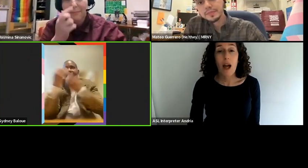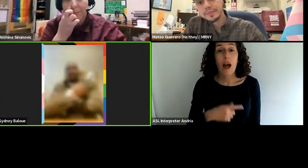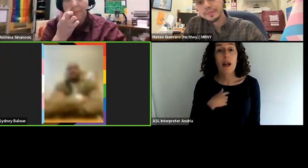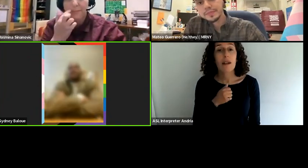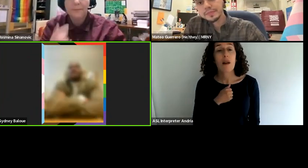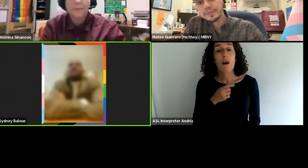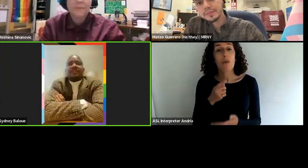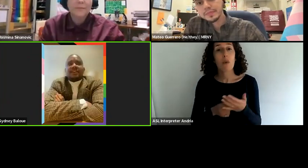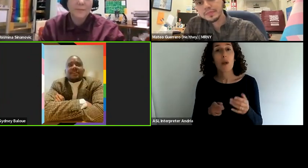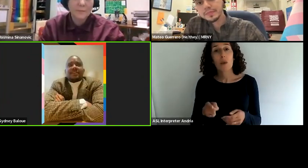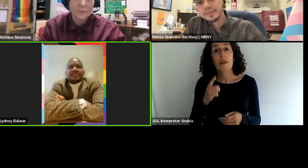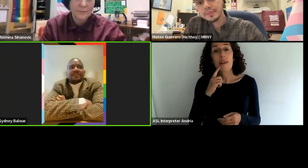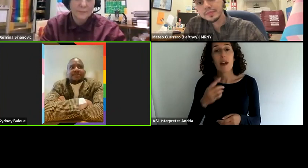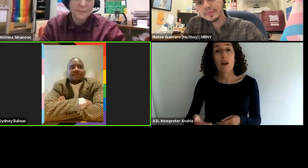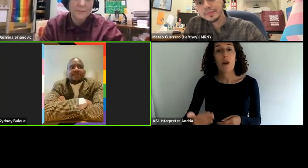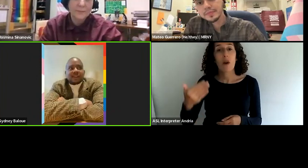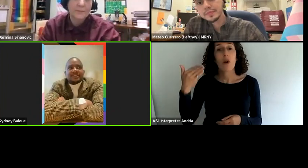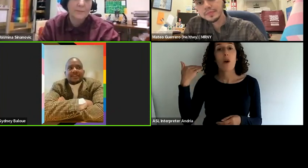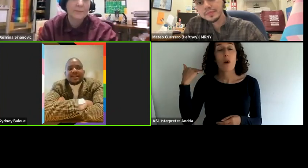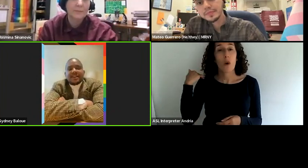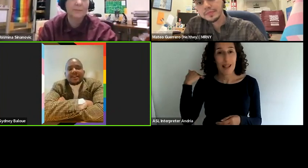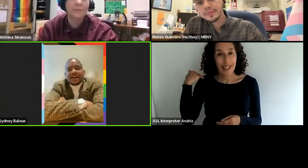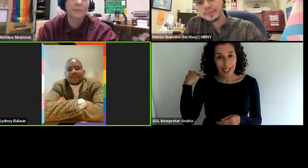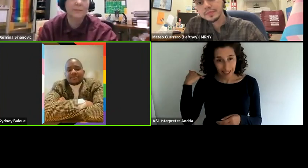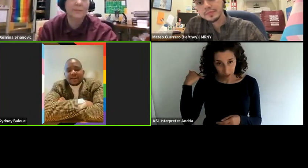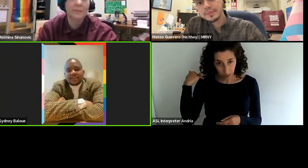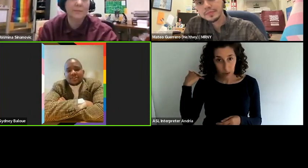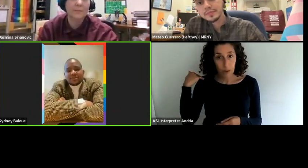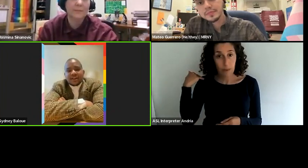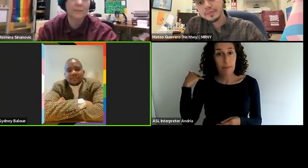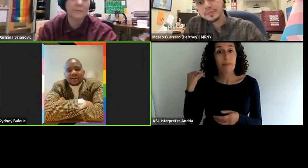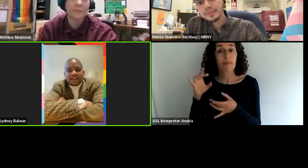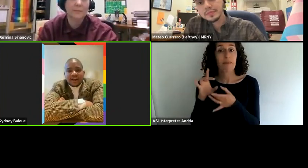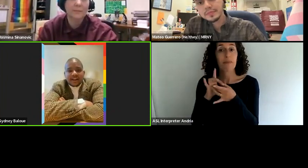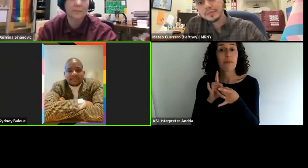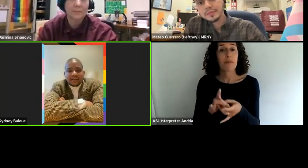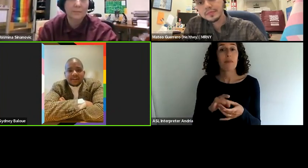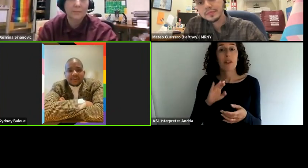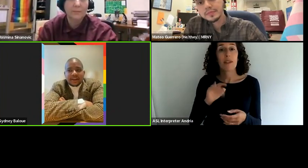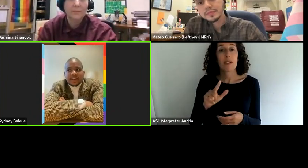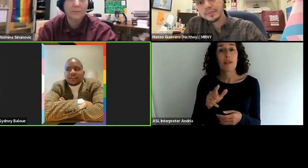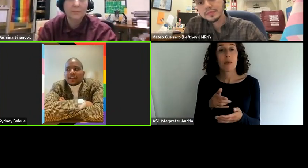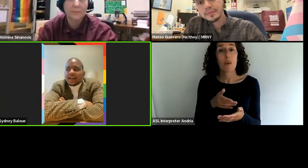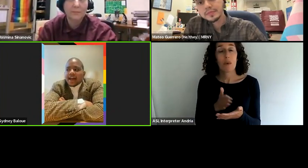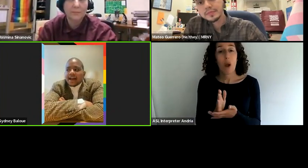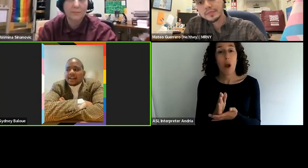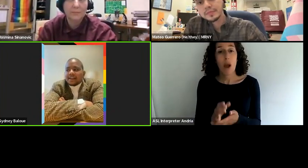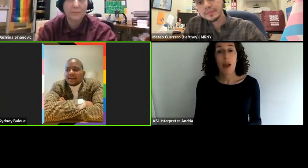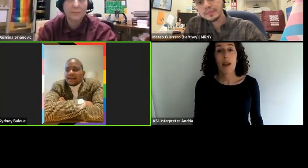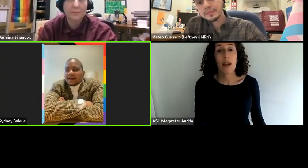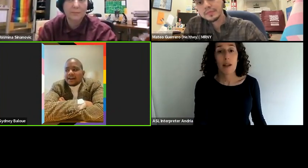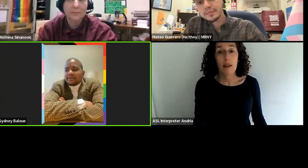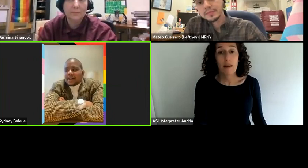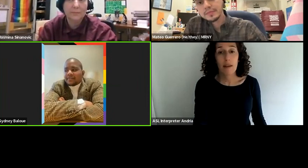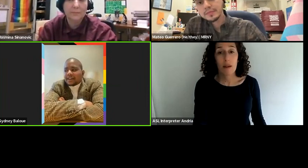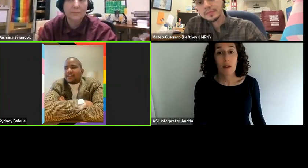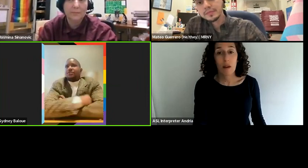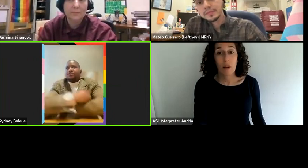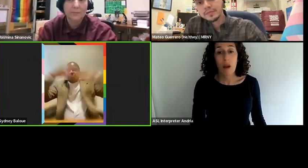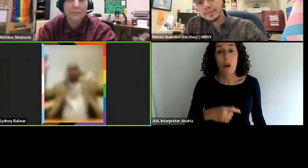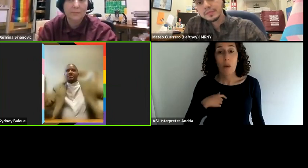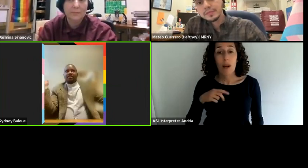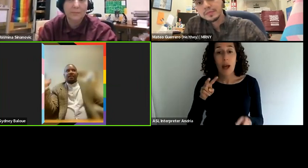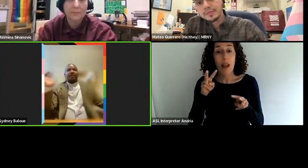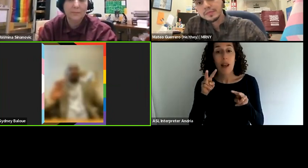again, this idea of like, this is the civil rights issue of our time. You know, when I look at, I have